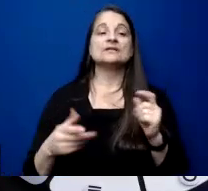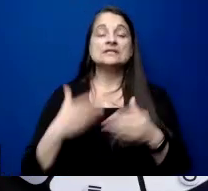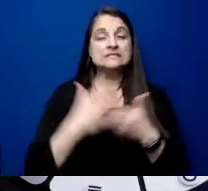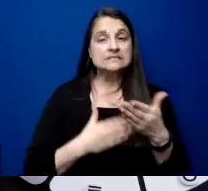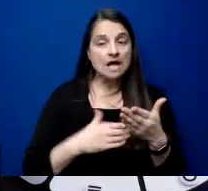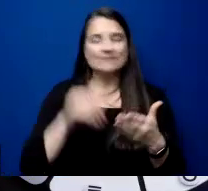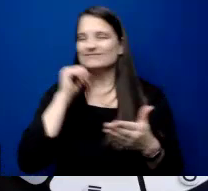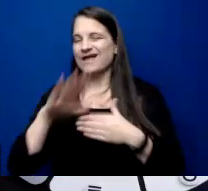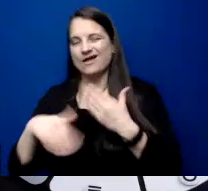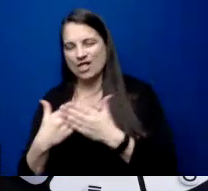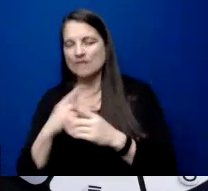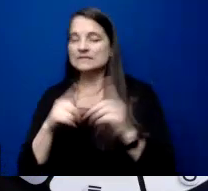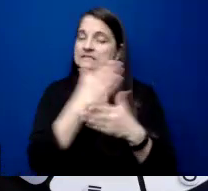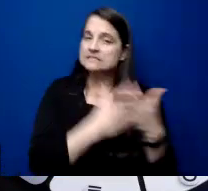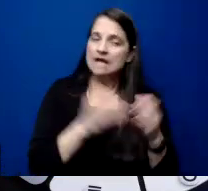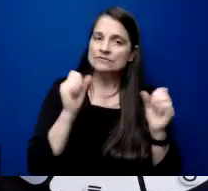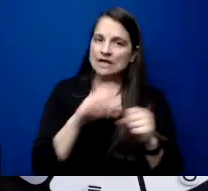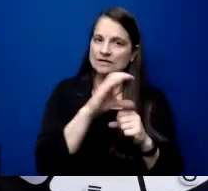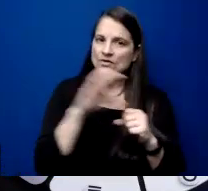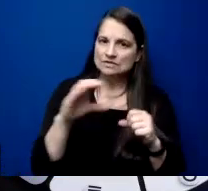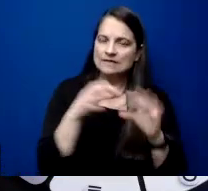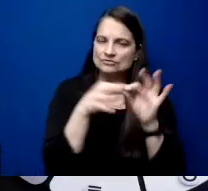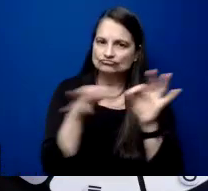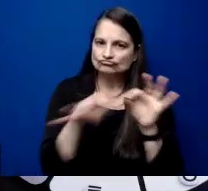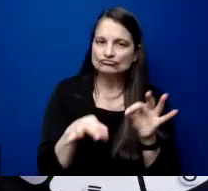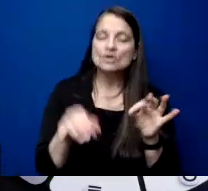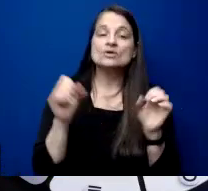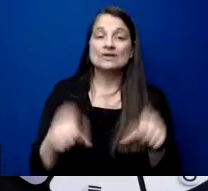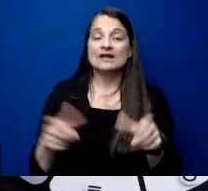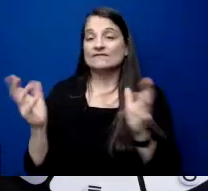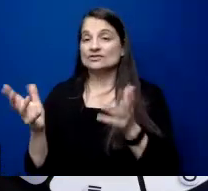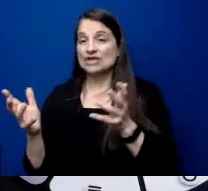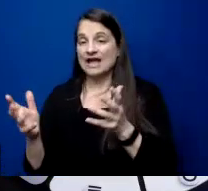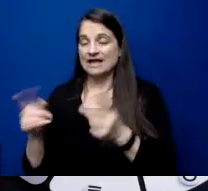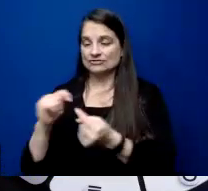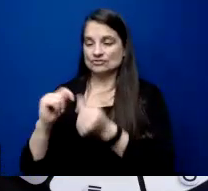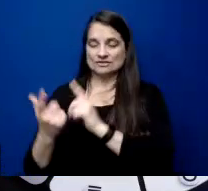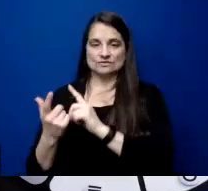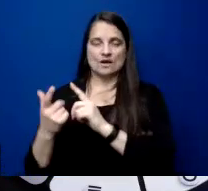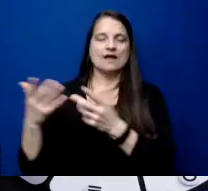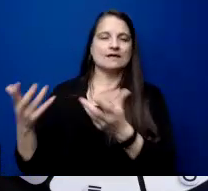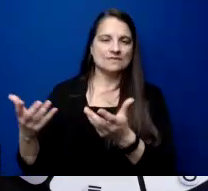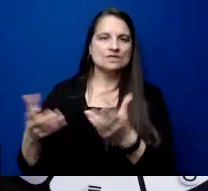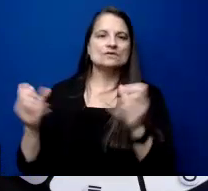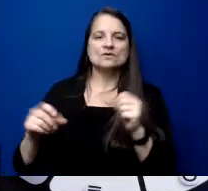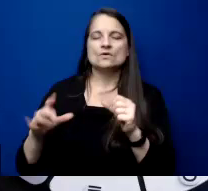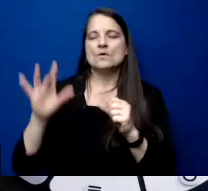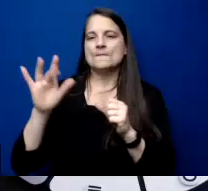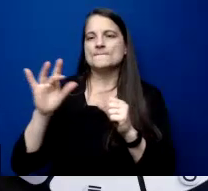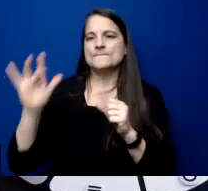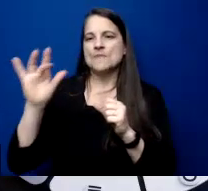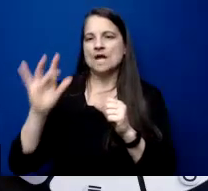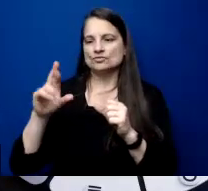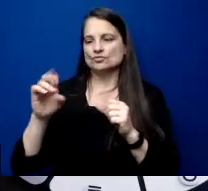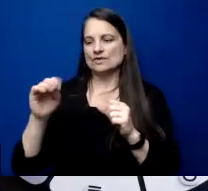captioning. You can even have the game chat transcribed. You can do button remapping and voice